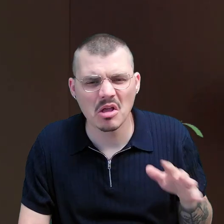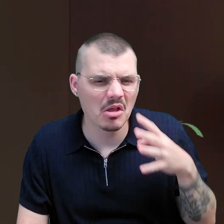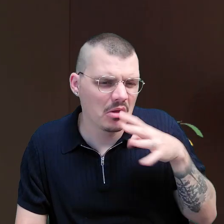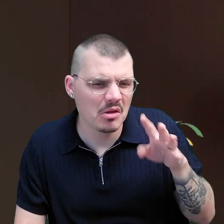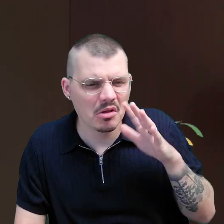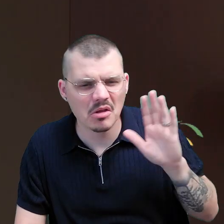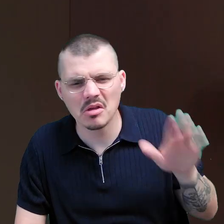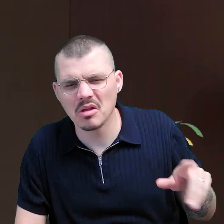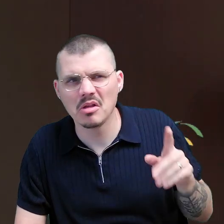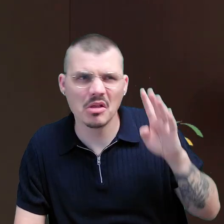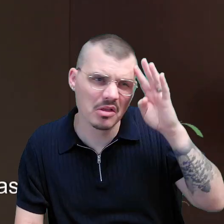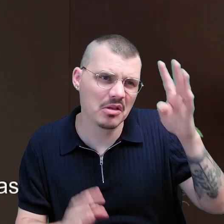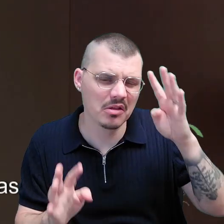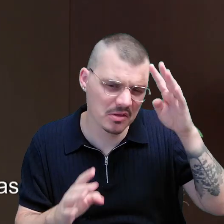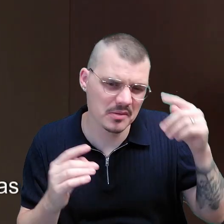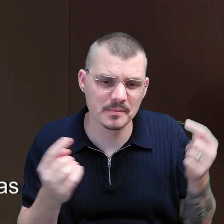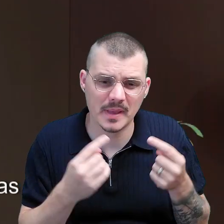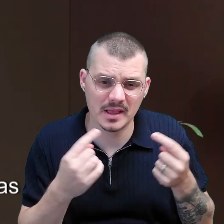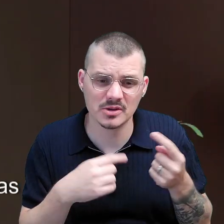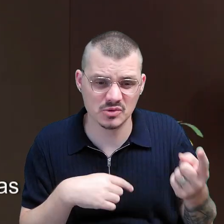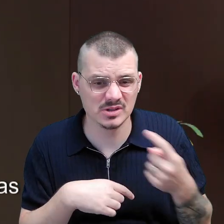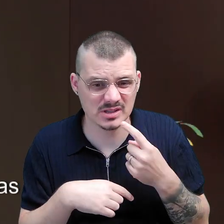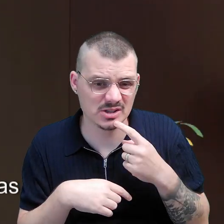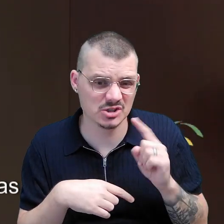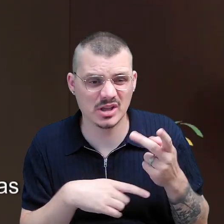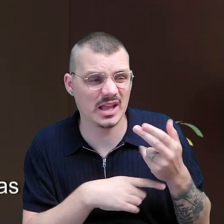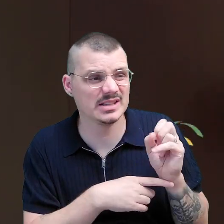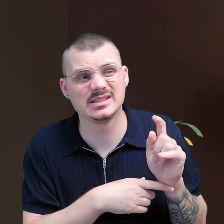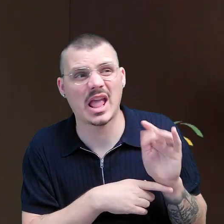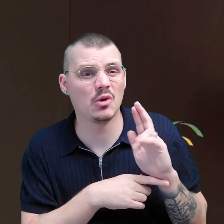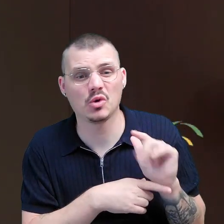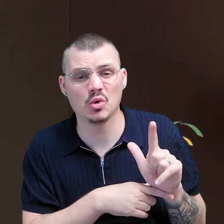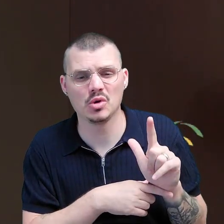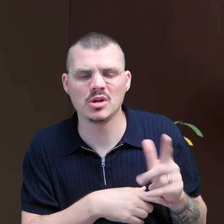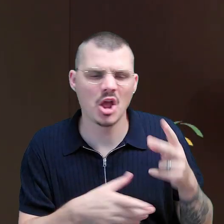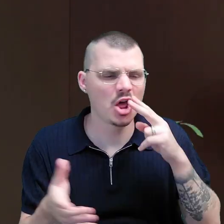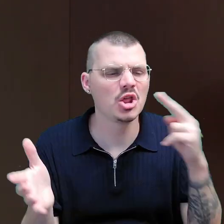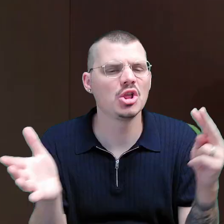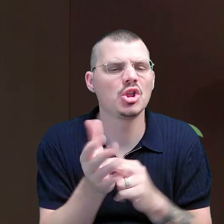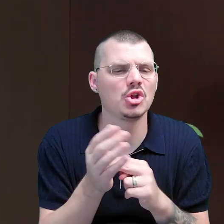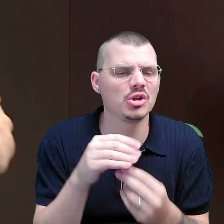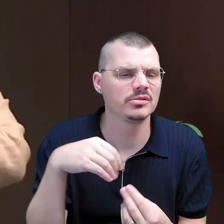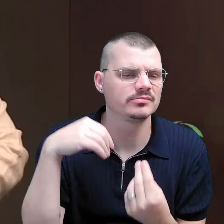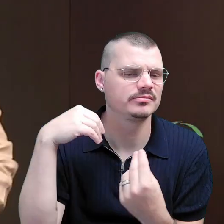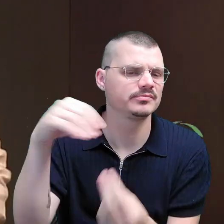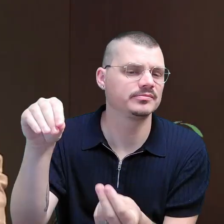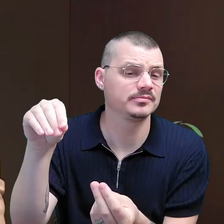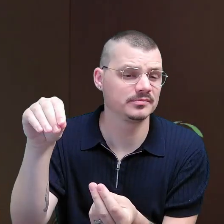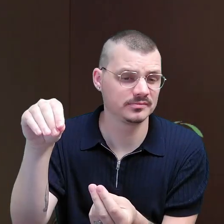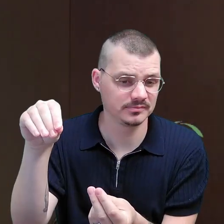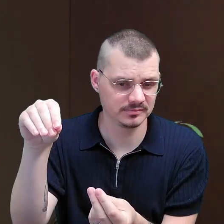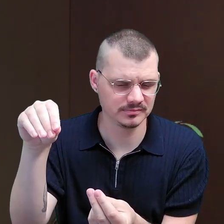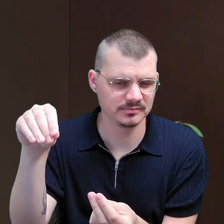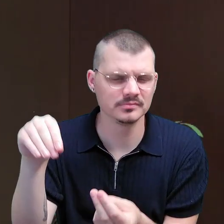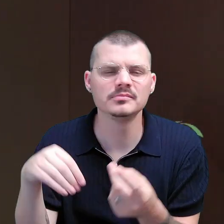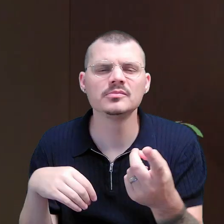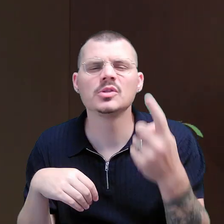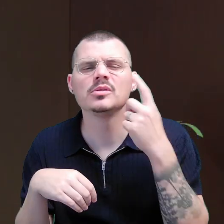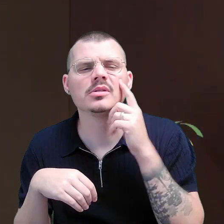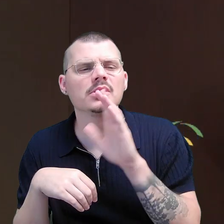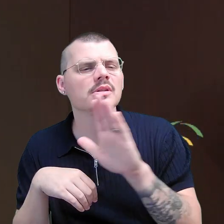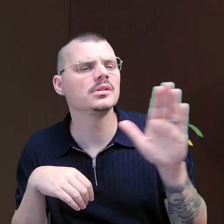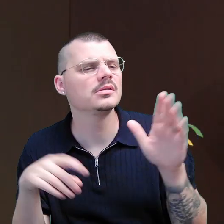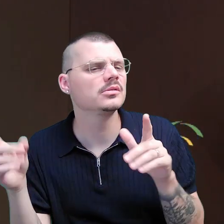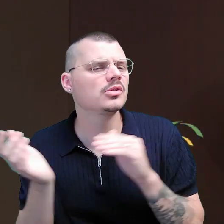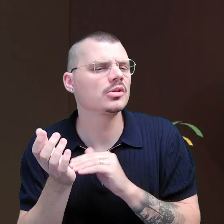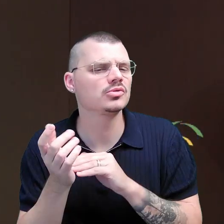just being hypochondriac, the gal that you said was just being hysterical? Have a look, buddy. How